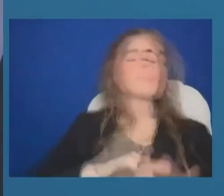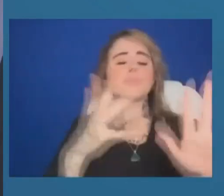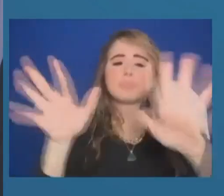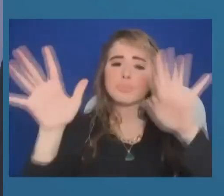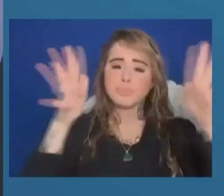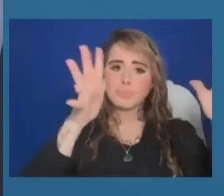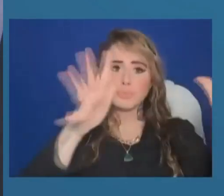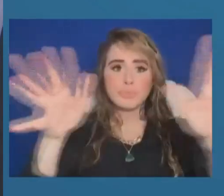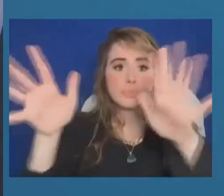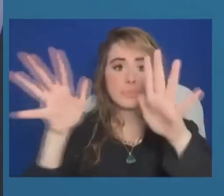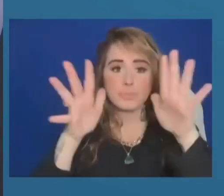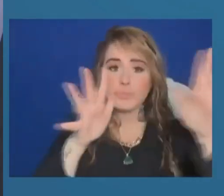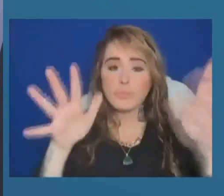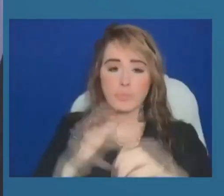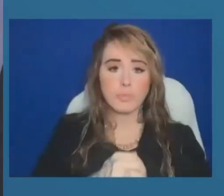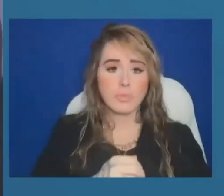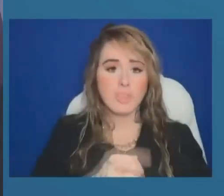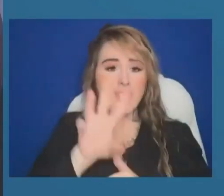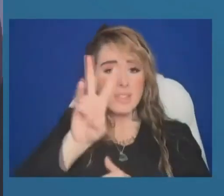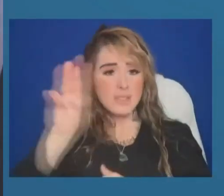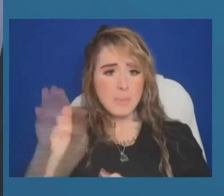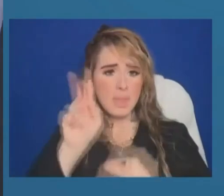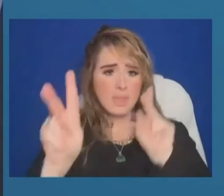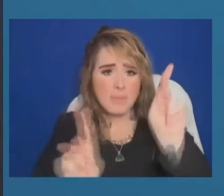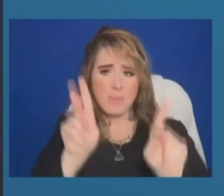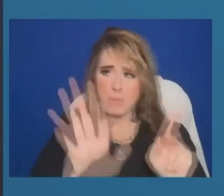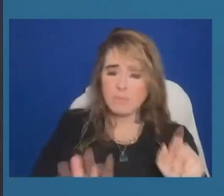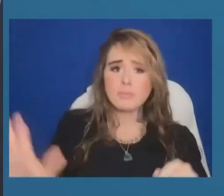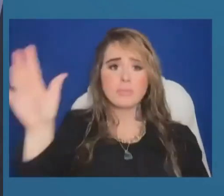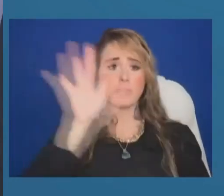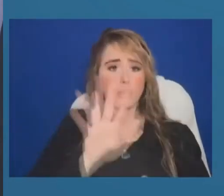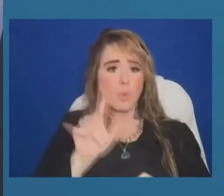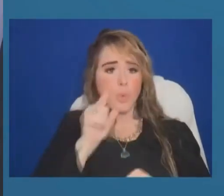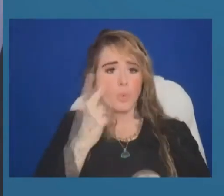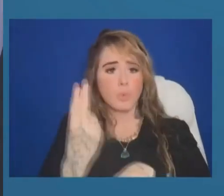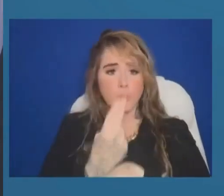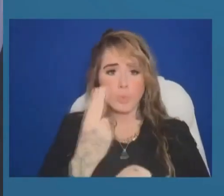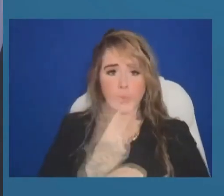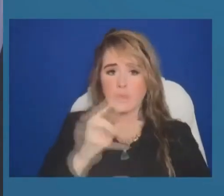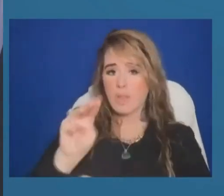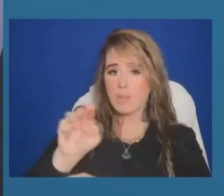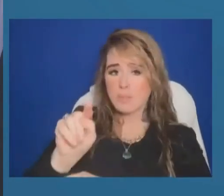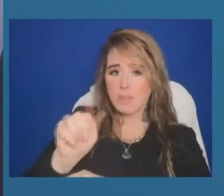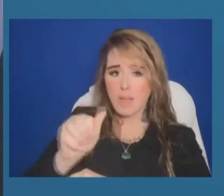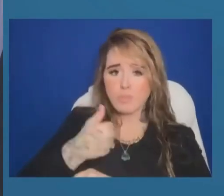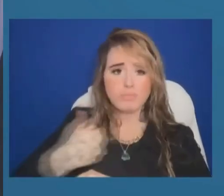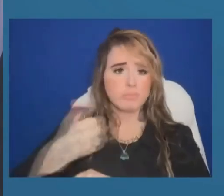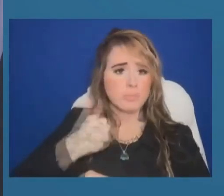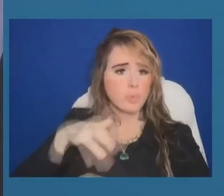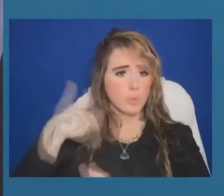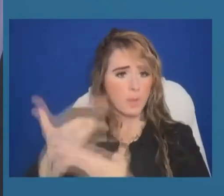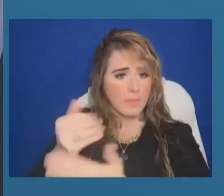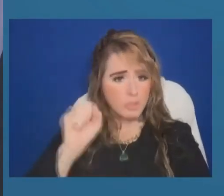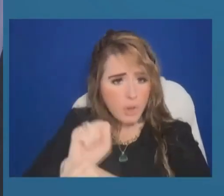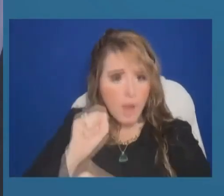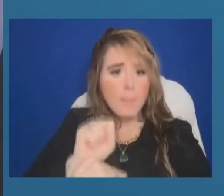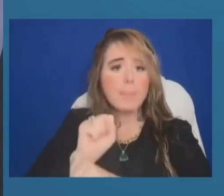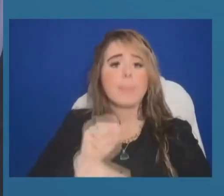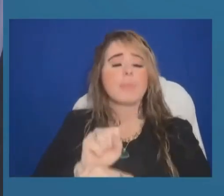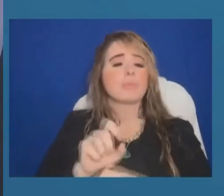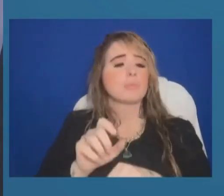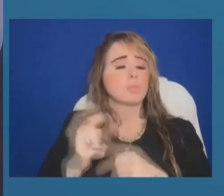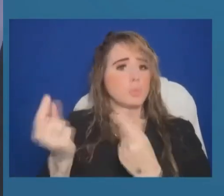And the 6 million people who use the MTA to get to their jobs and their lives and their doctor appointment,